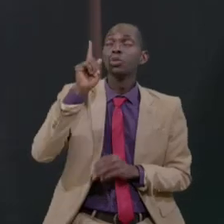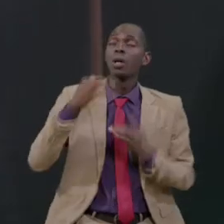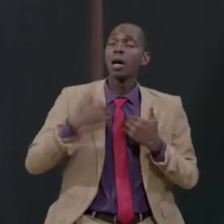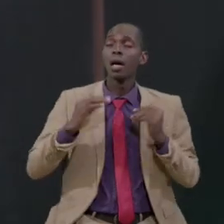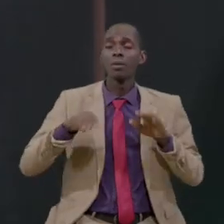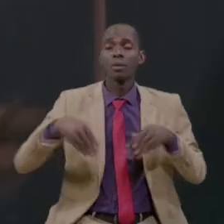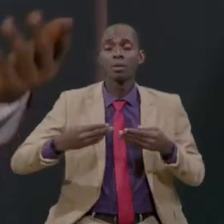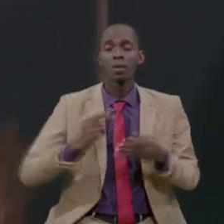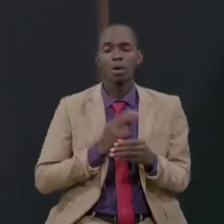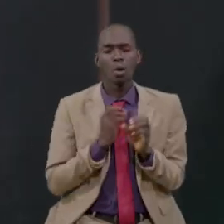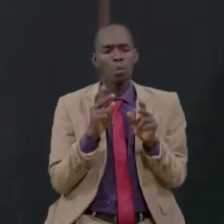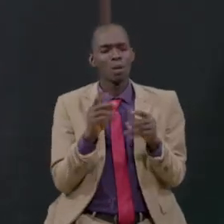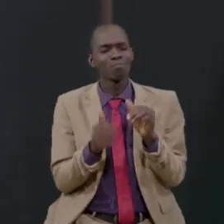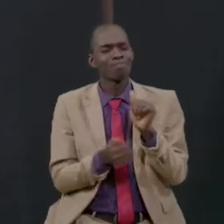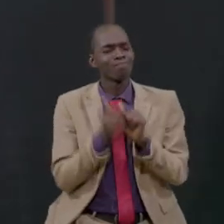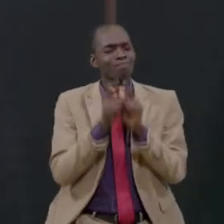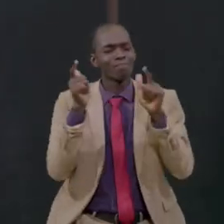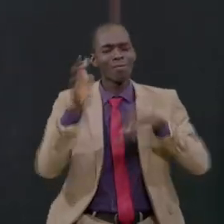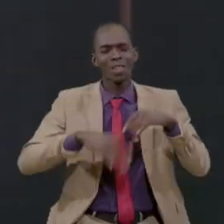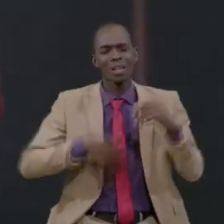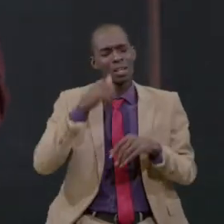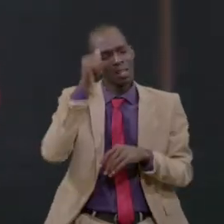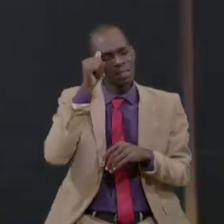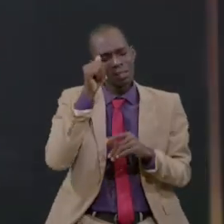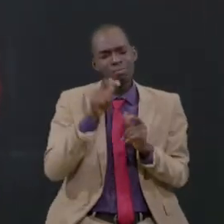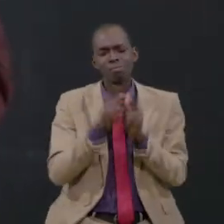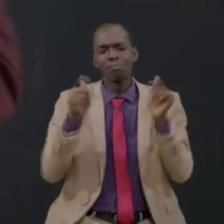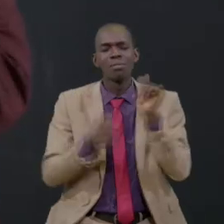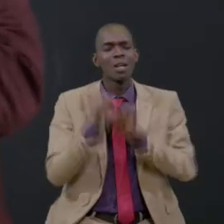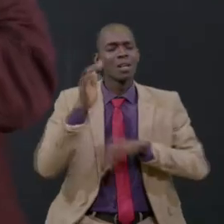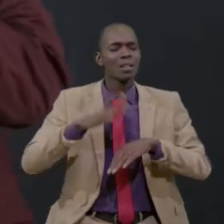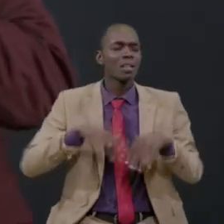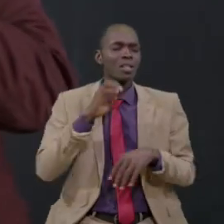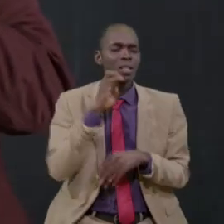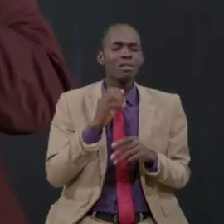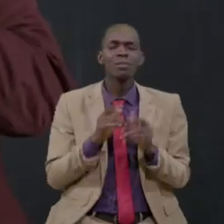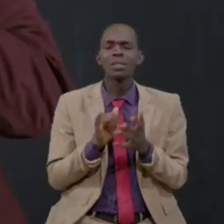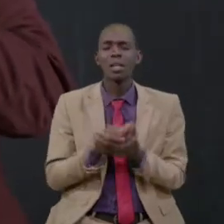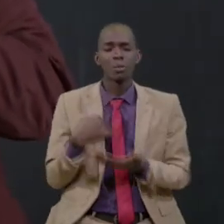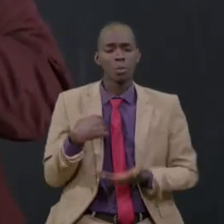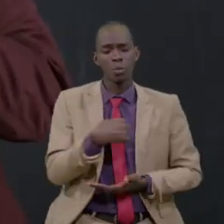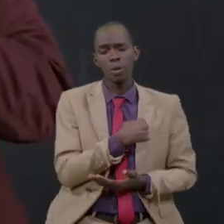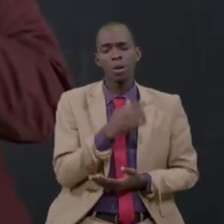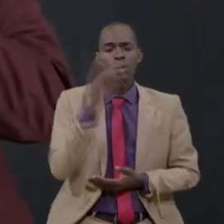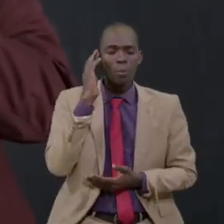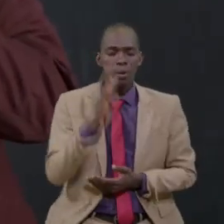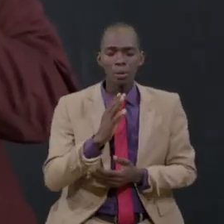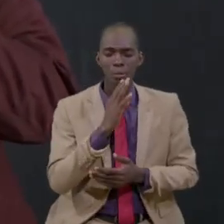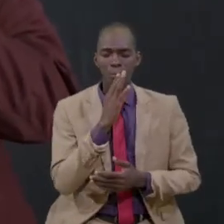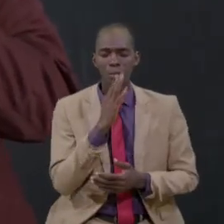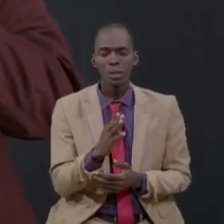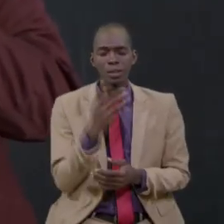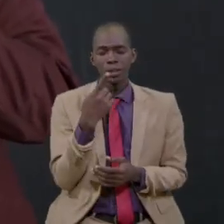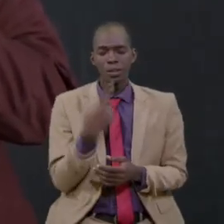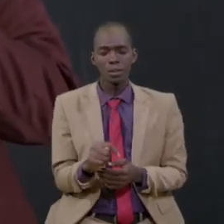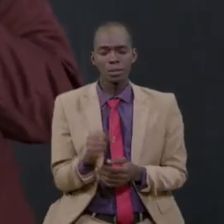Adam, greater than that of Eve, that we will be the copy.